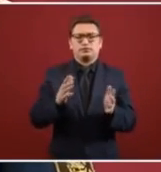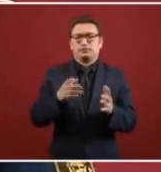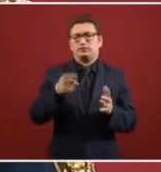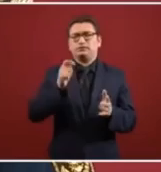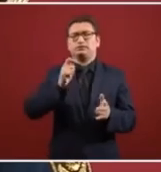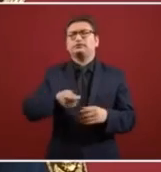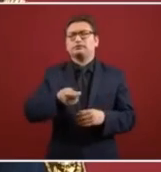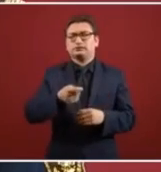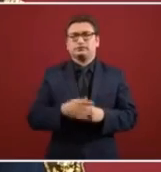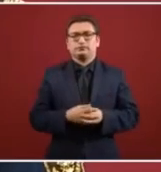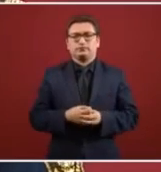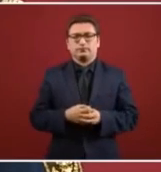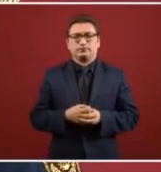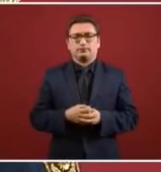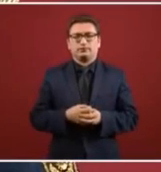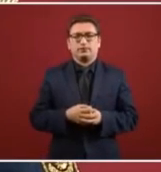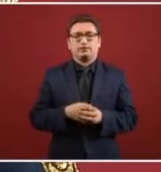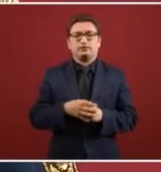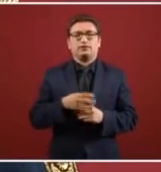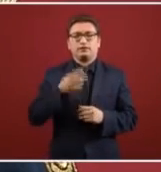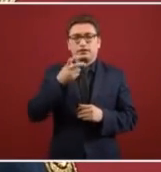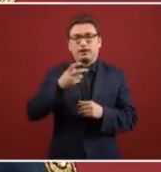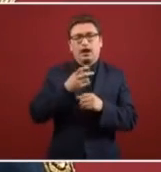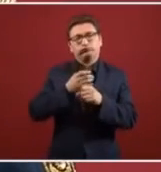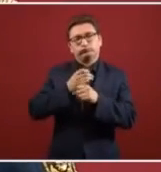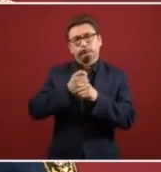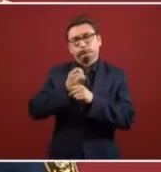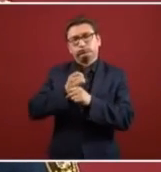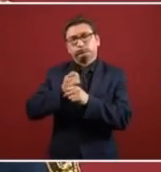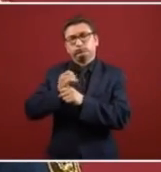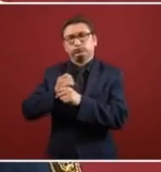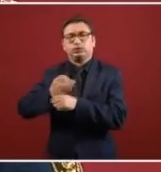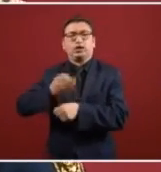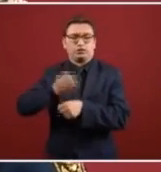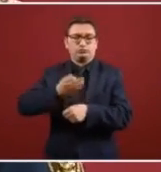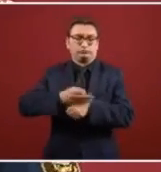forma now forms, o se integra a la investigación que se está haciendo. Nosotros